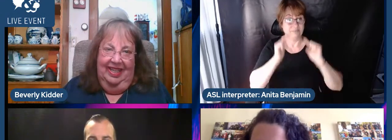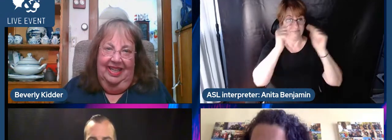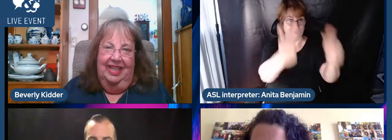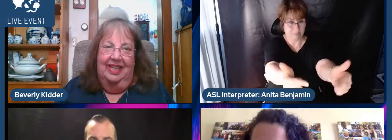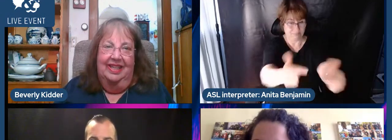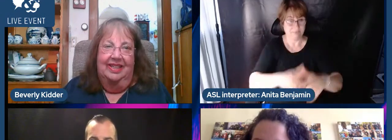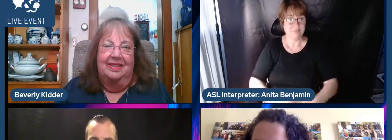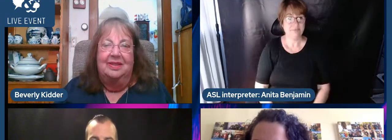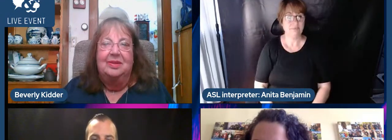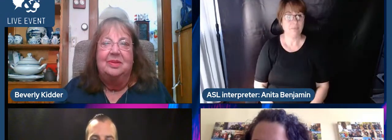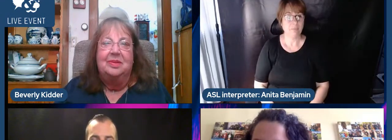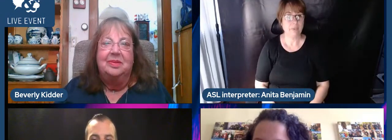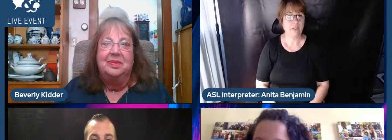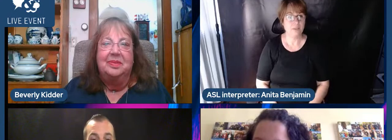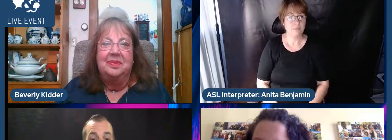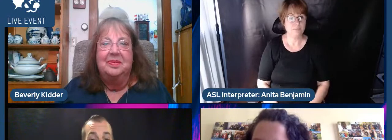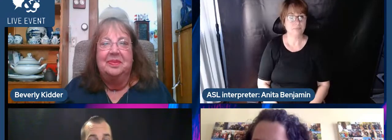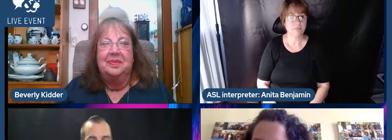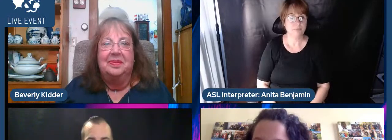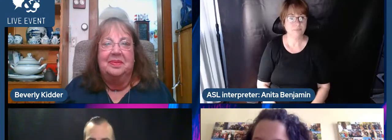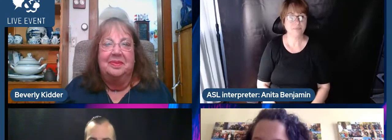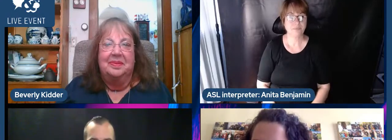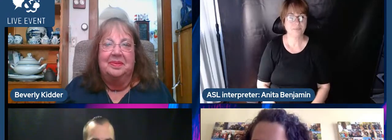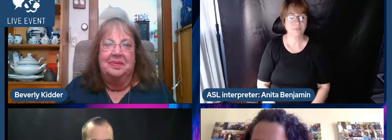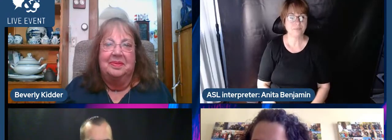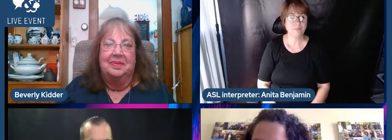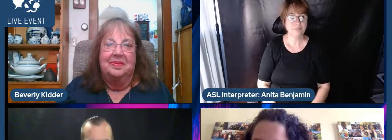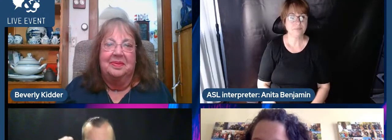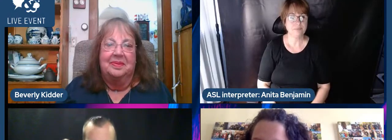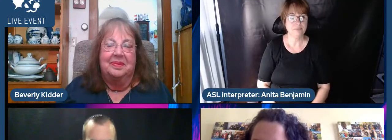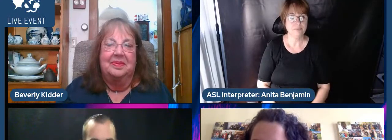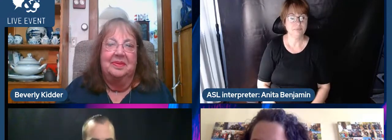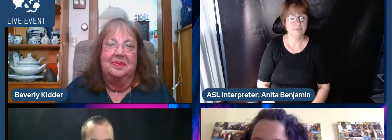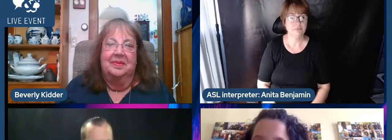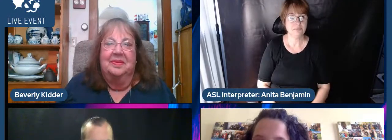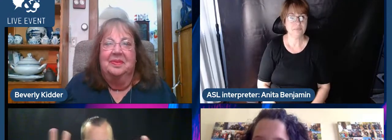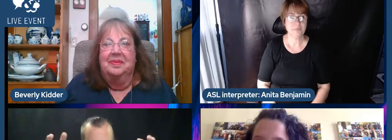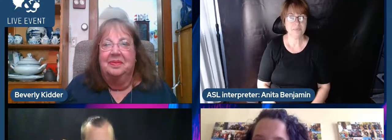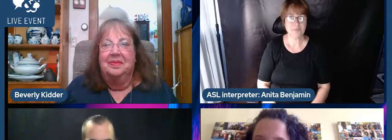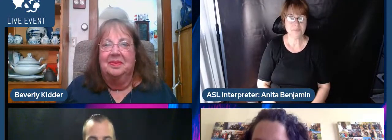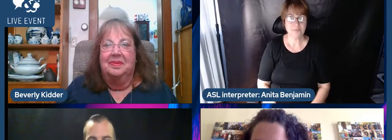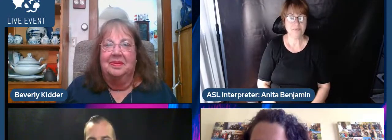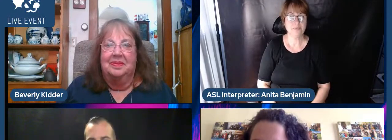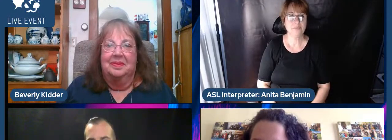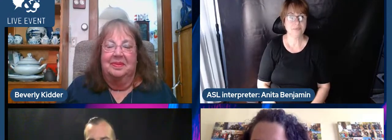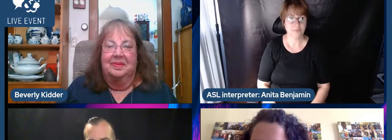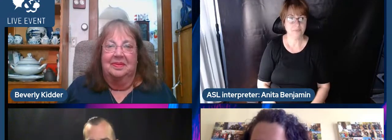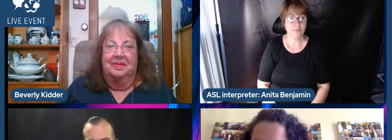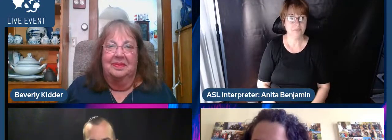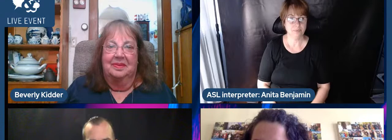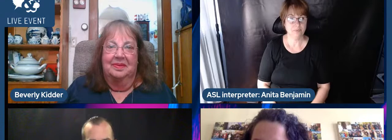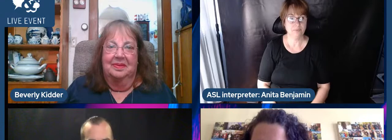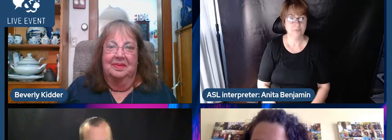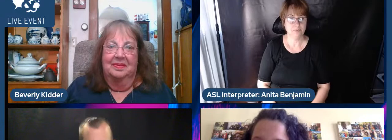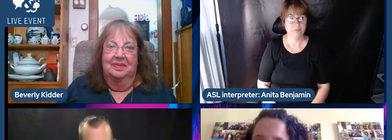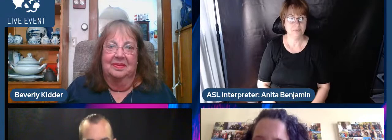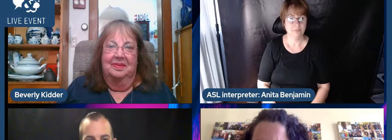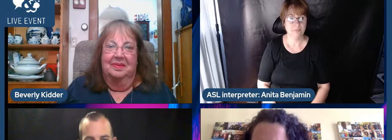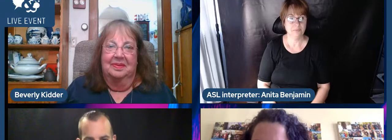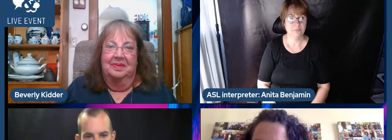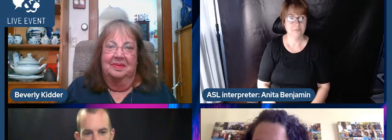no time in getting into this. I'm Lucy Gellman. I'll be moderating tonight's discussion, and I'm extremely excited to have